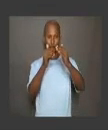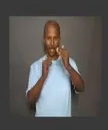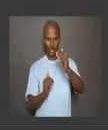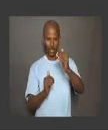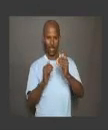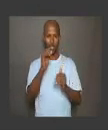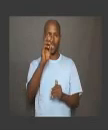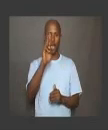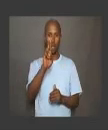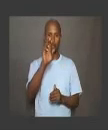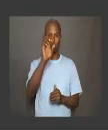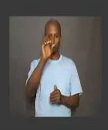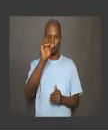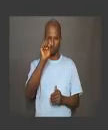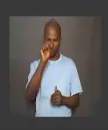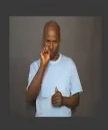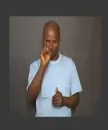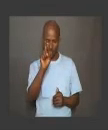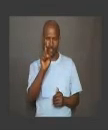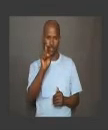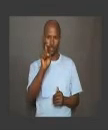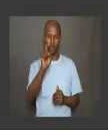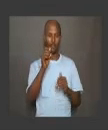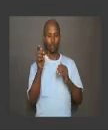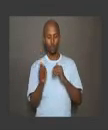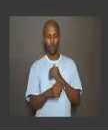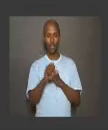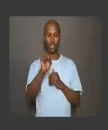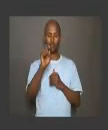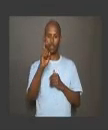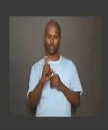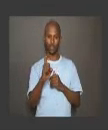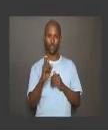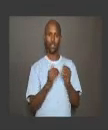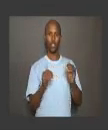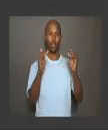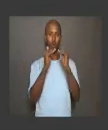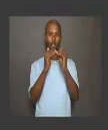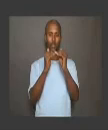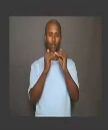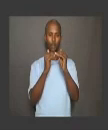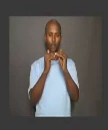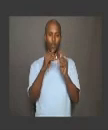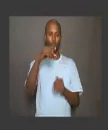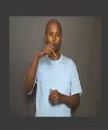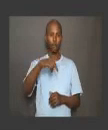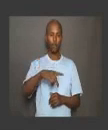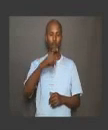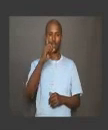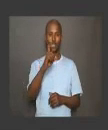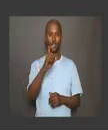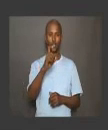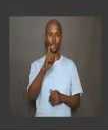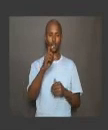minus R of x over S of x equals P of